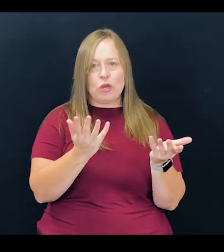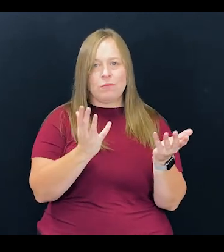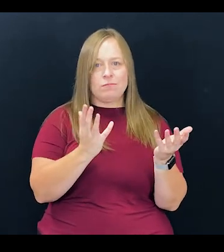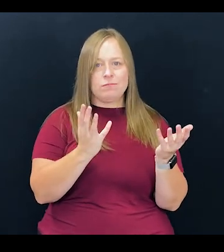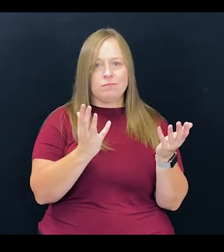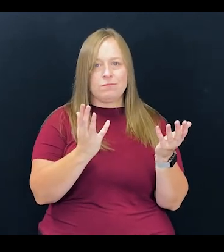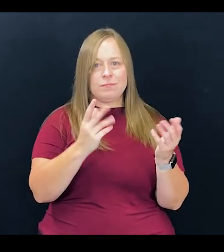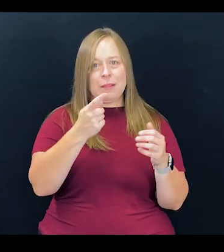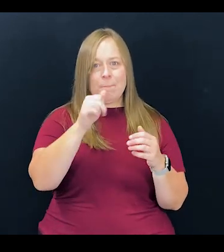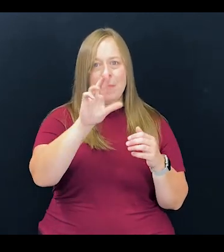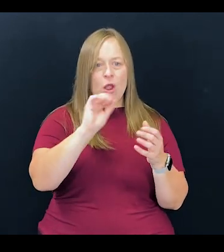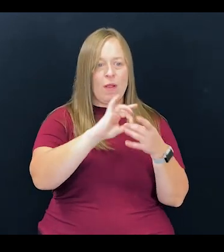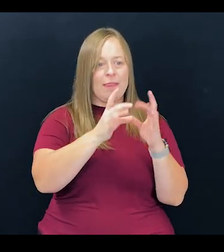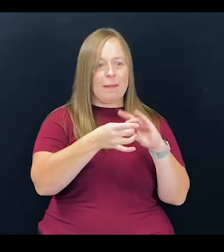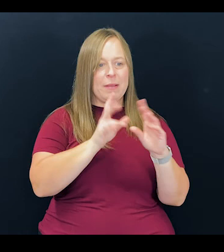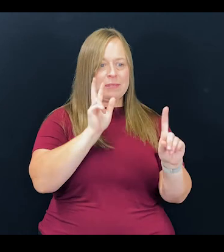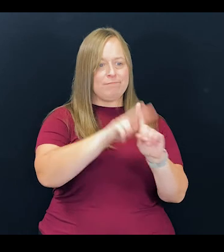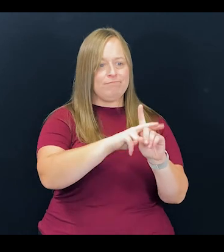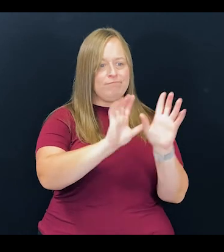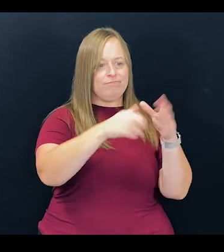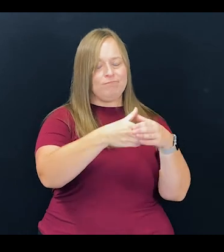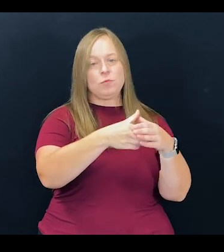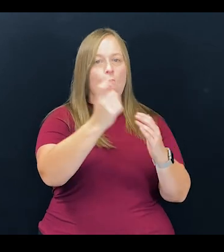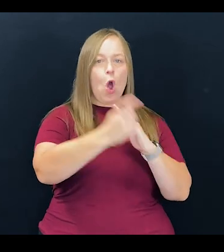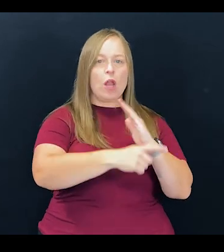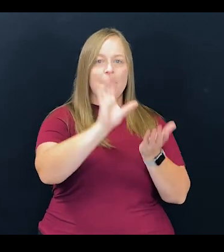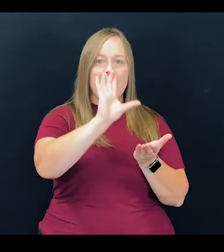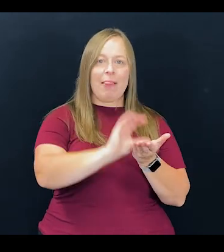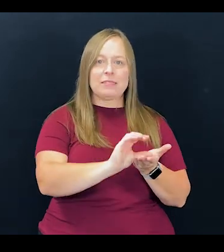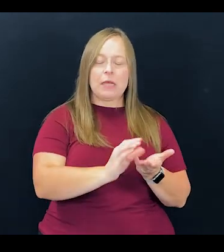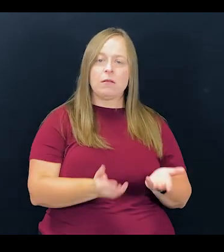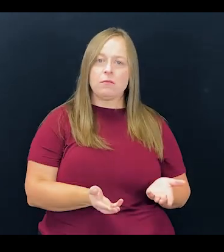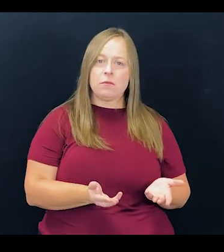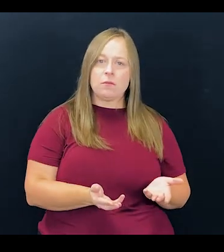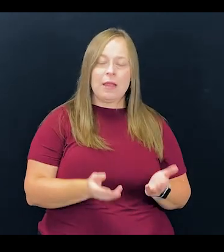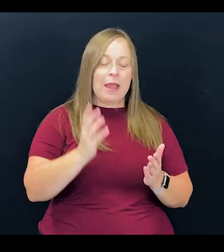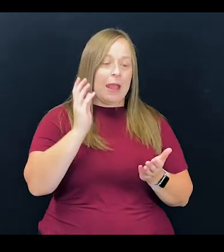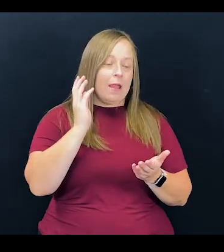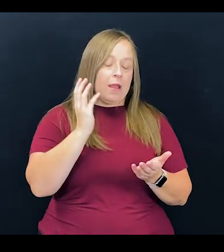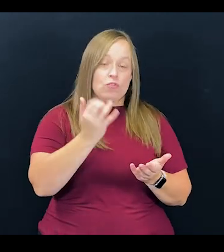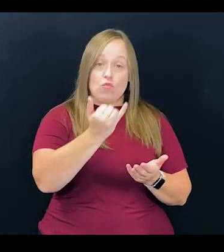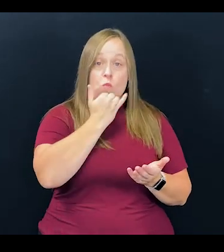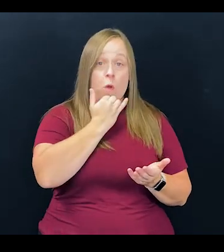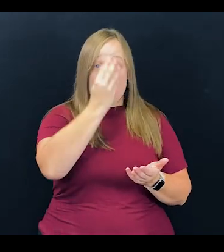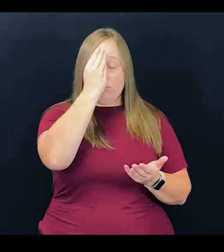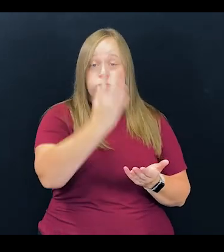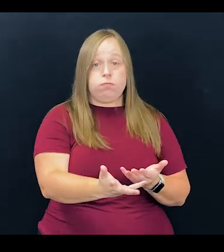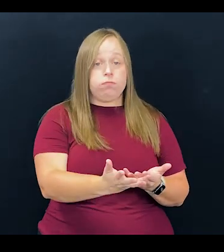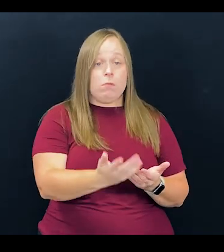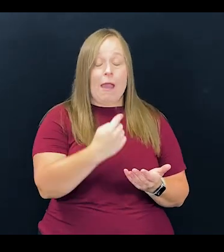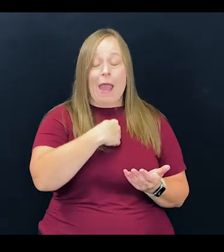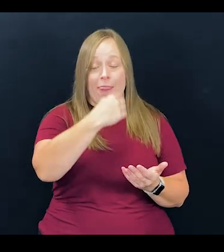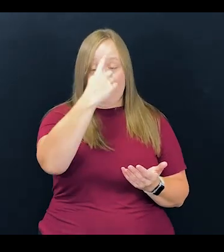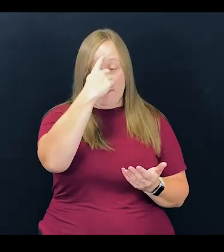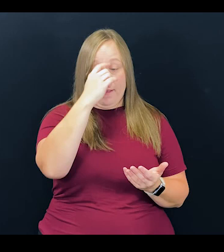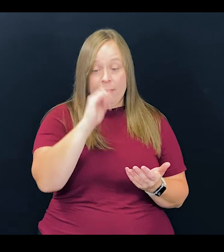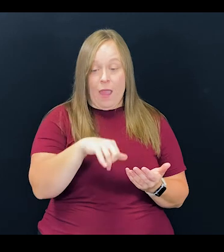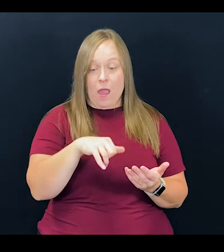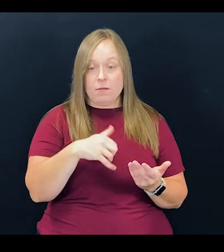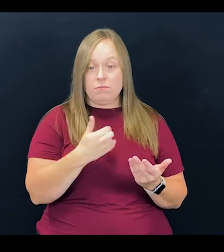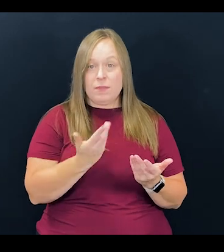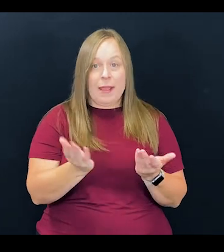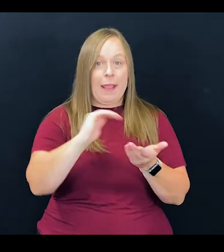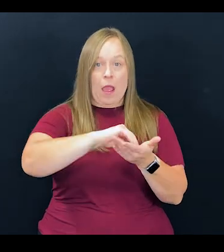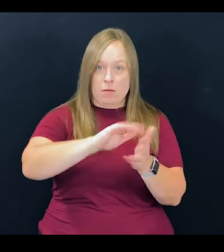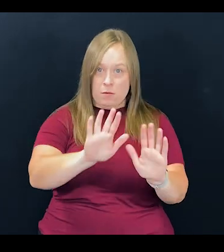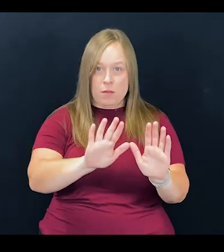The fact that you're relegated to the Paralympics means that you're automatically less than. It's absolutely wrong. And I